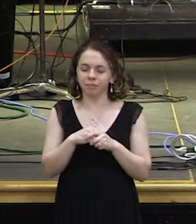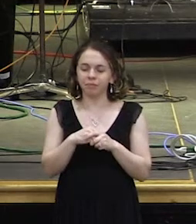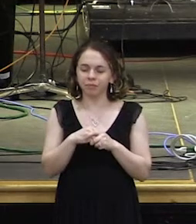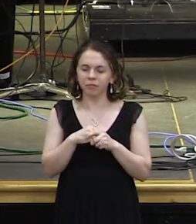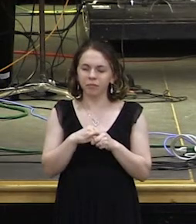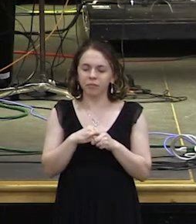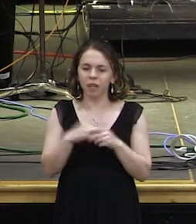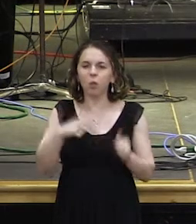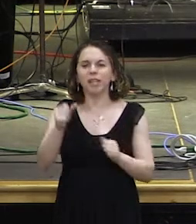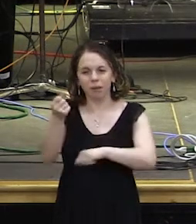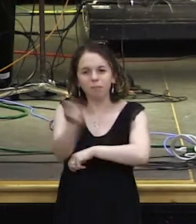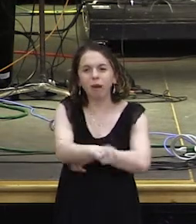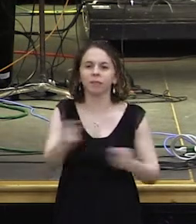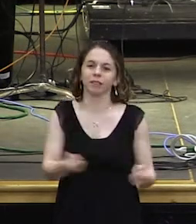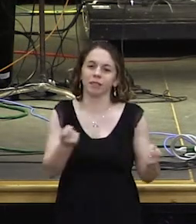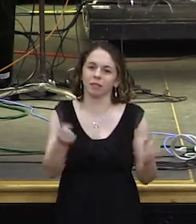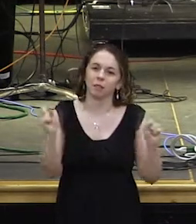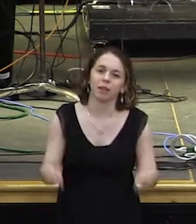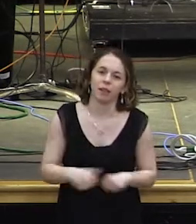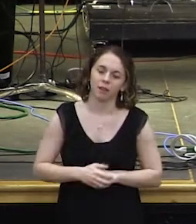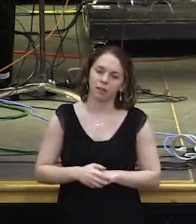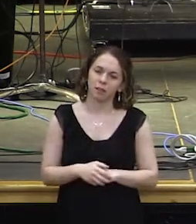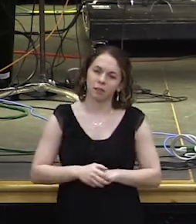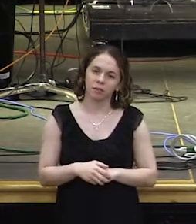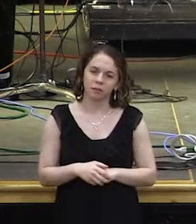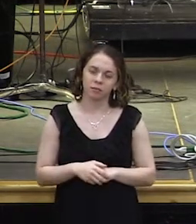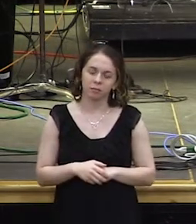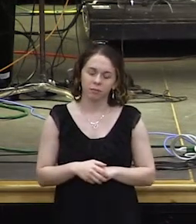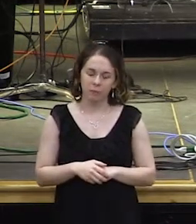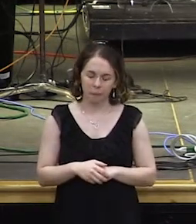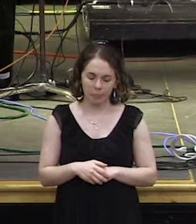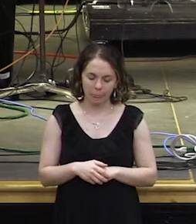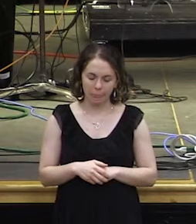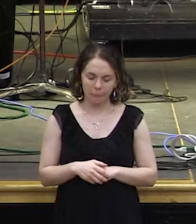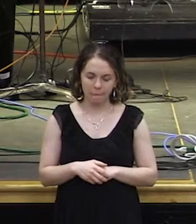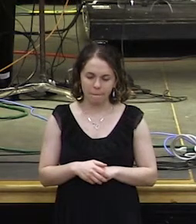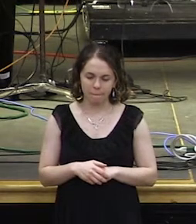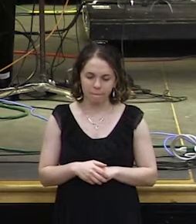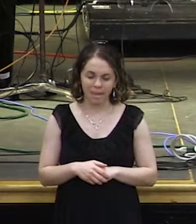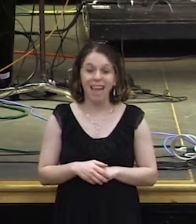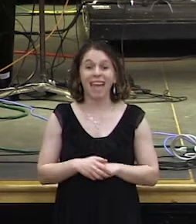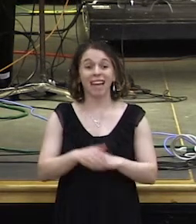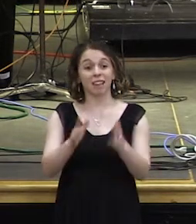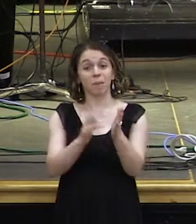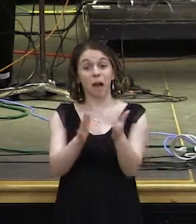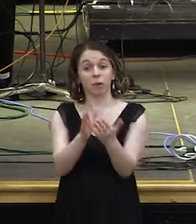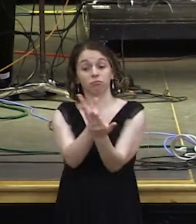the Bible in the Book of Revelation it talks about us being priests and ruling and reigning with Jesus Christ